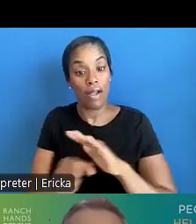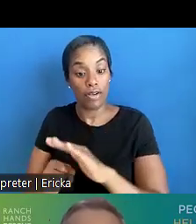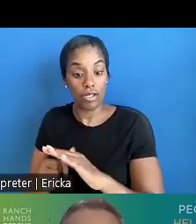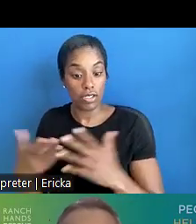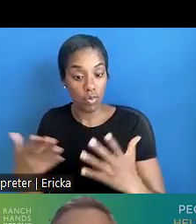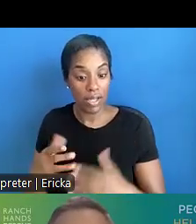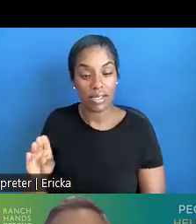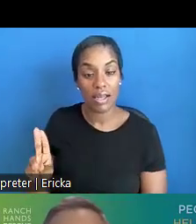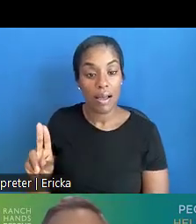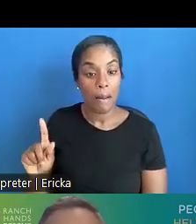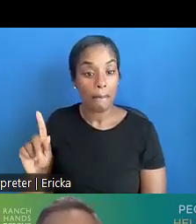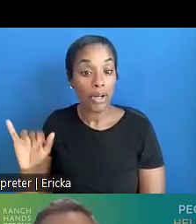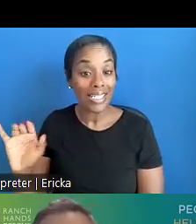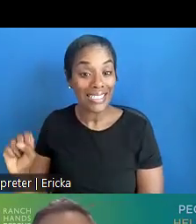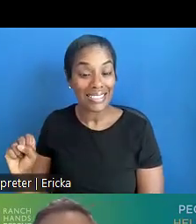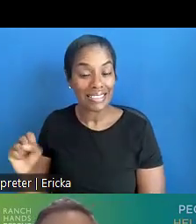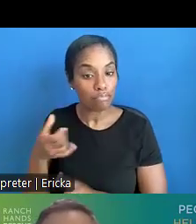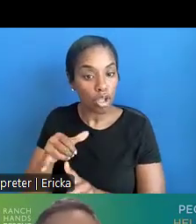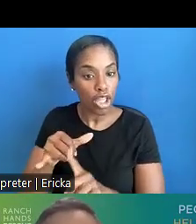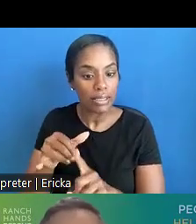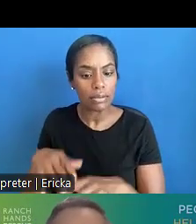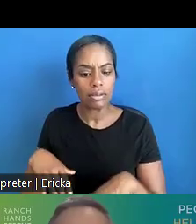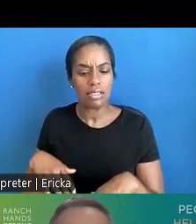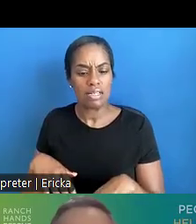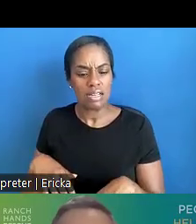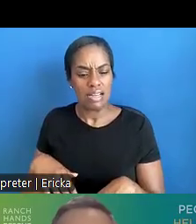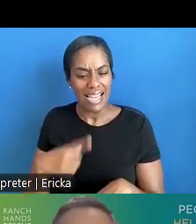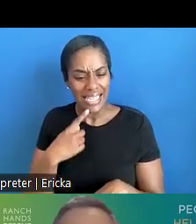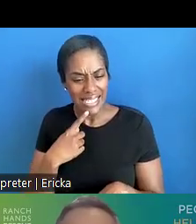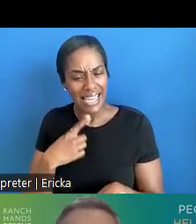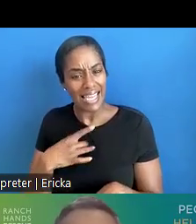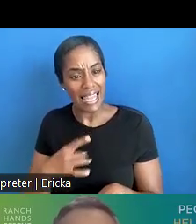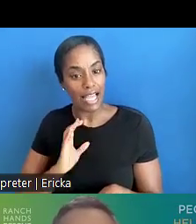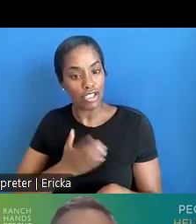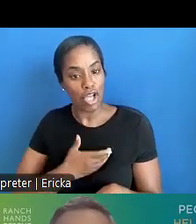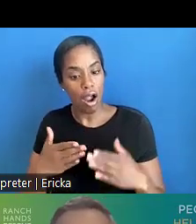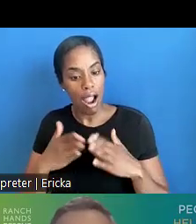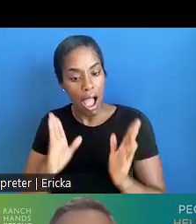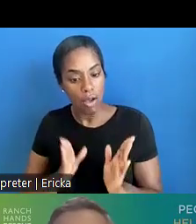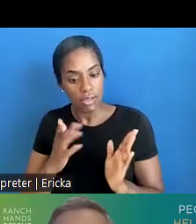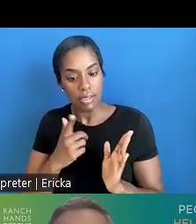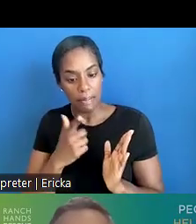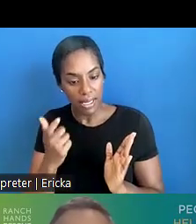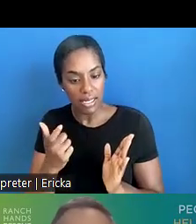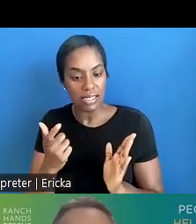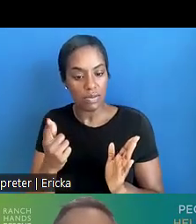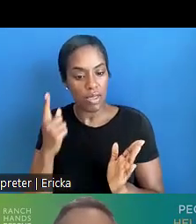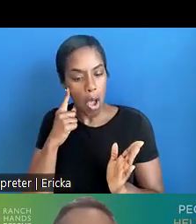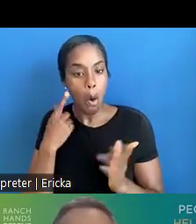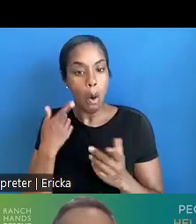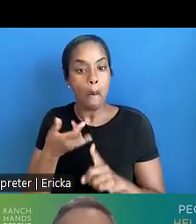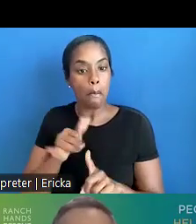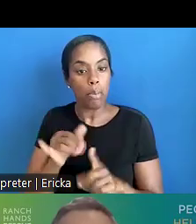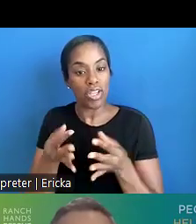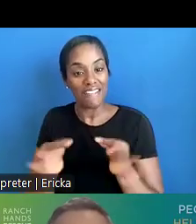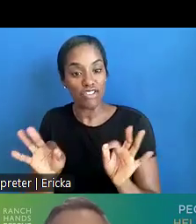of Hope is that it was a bully-free zone. The first time we heard that, we thought it was very sweet. We thought, oh, that's a really great way to put it. But what we